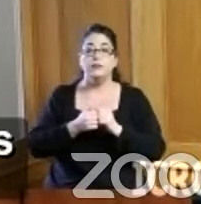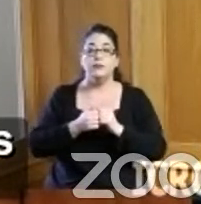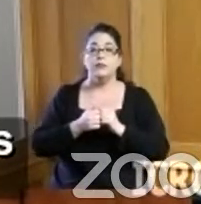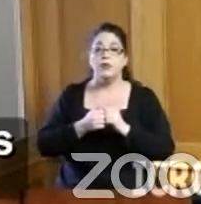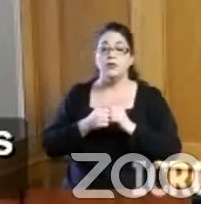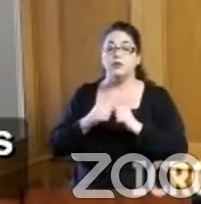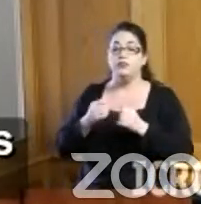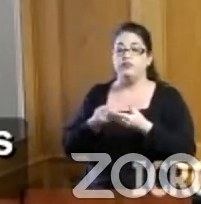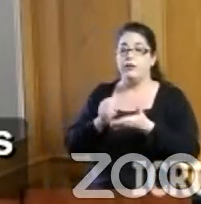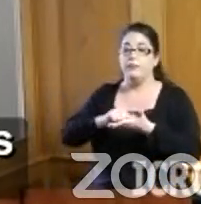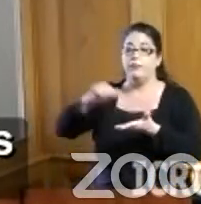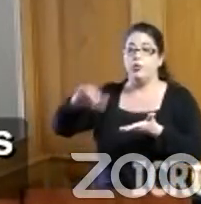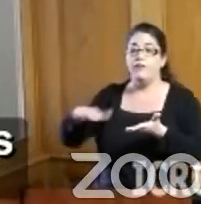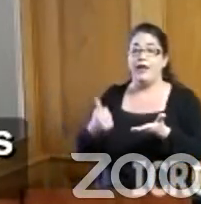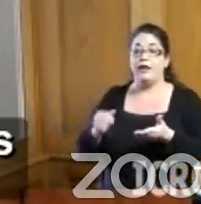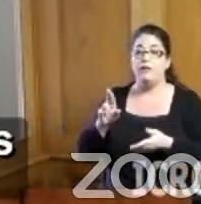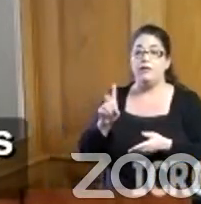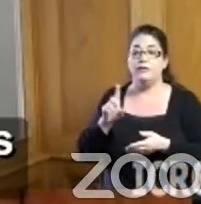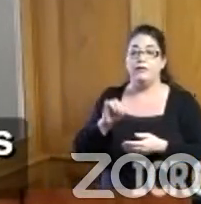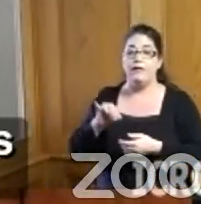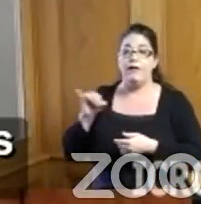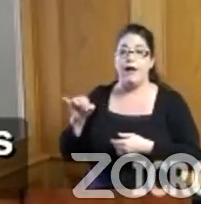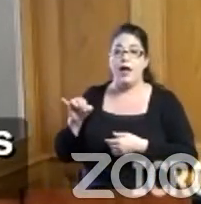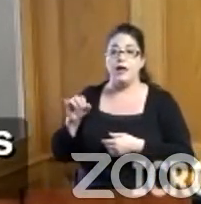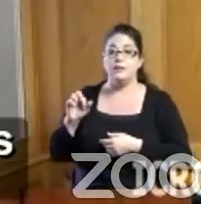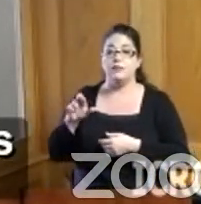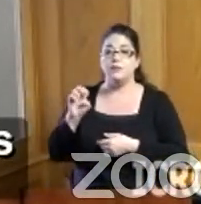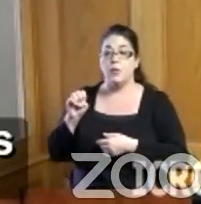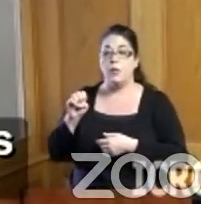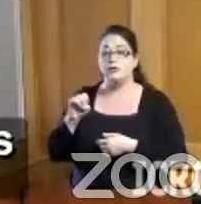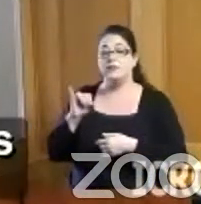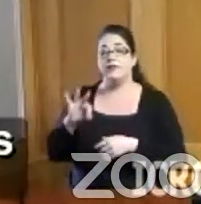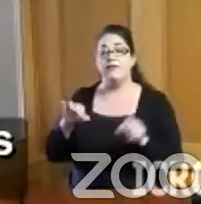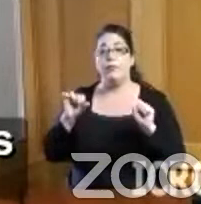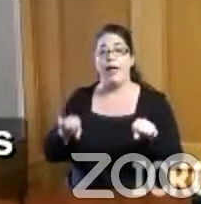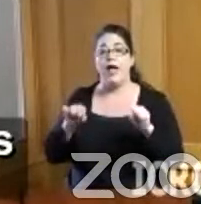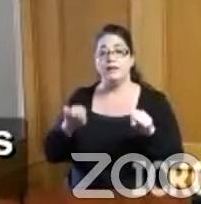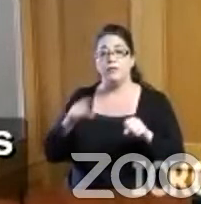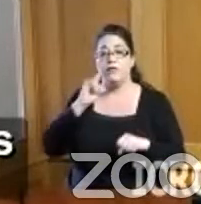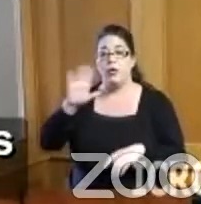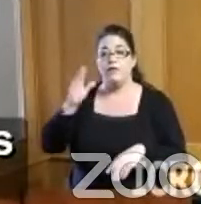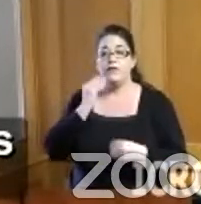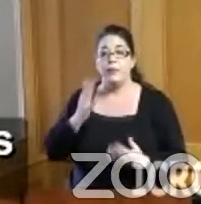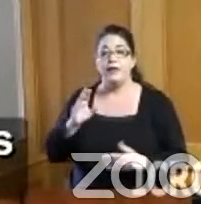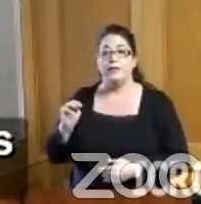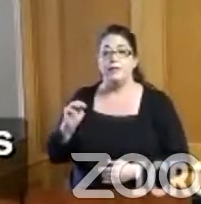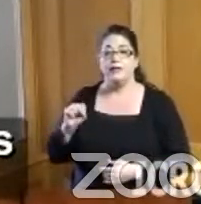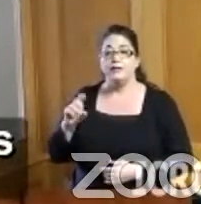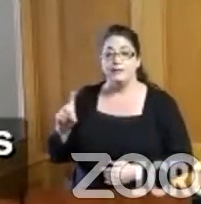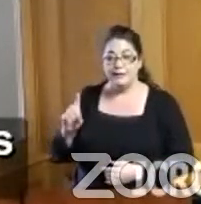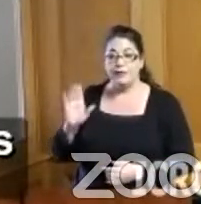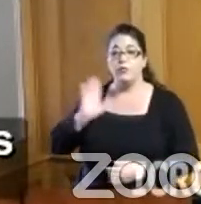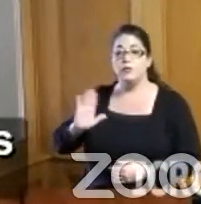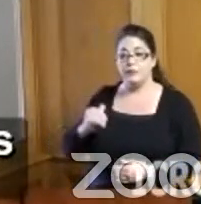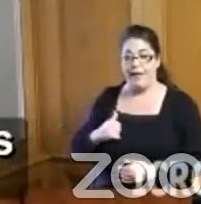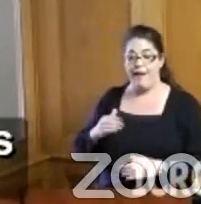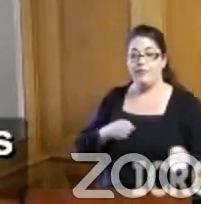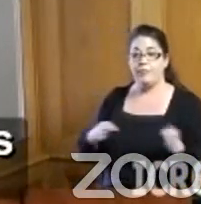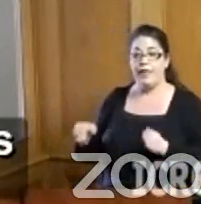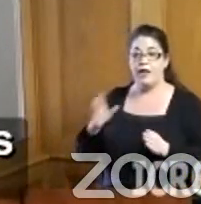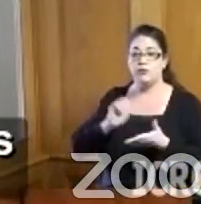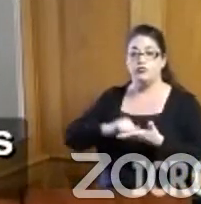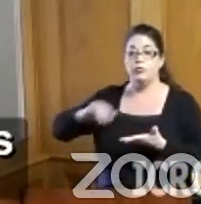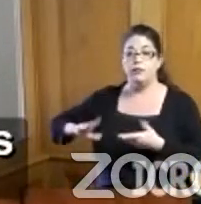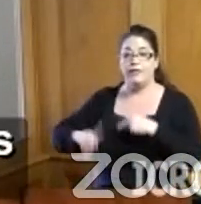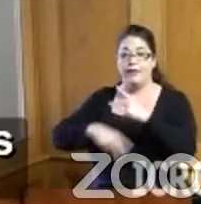any RDII sources as possible. For your information, MSD had a program in the past to remove these types